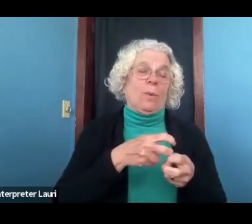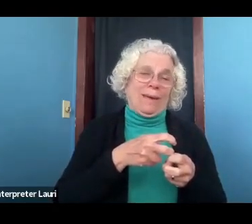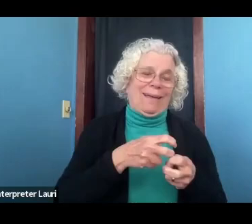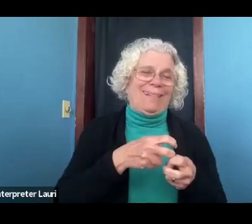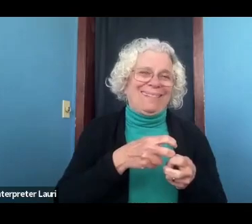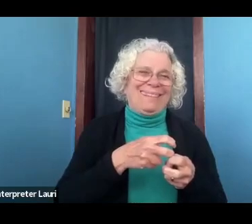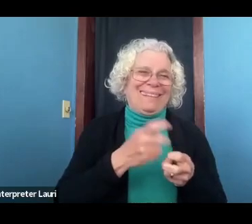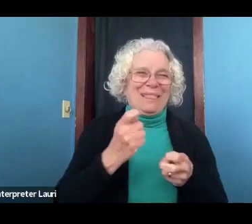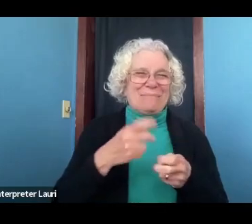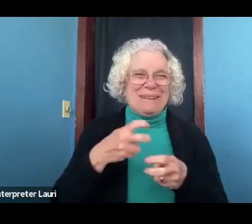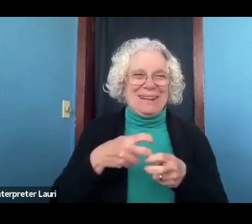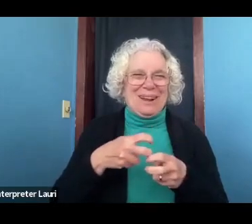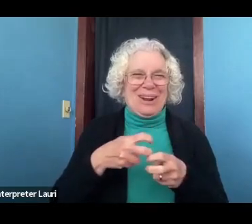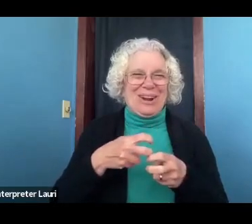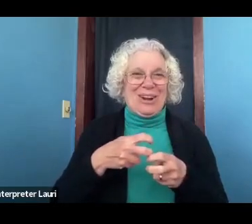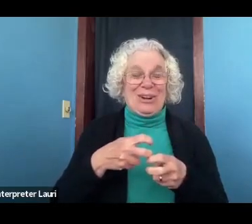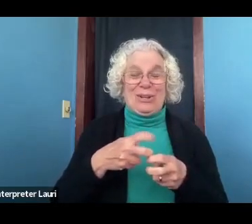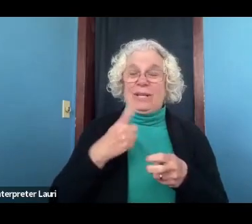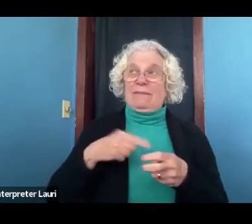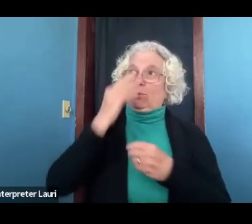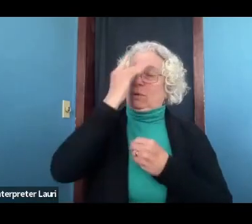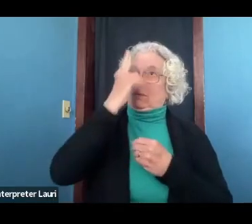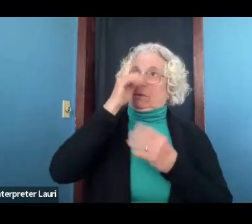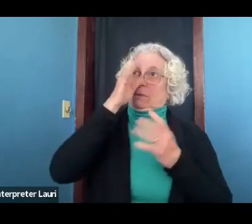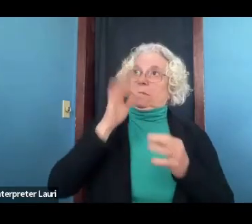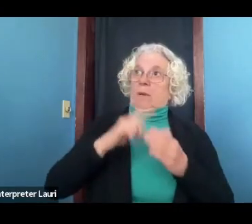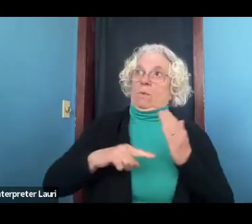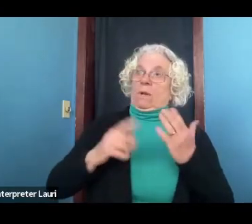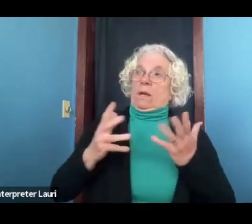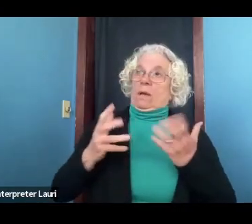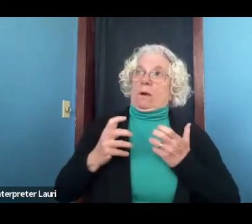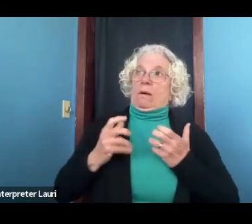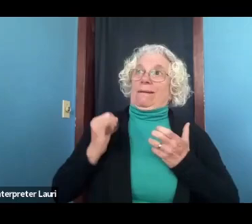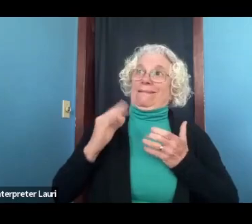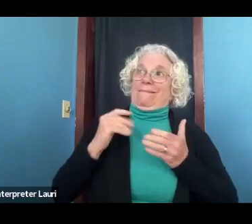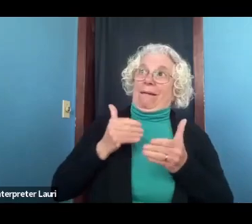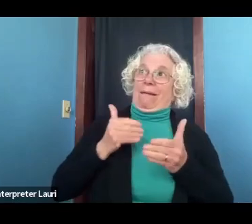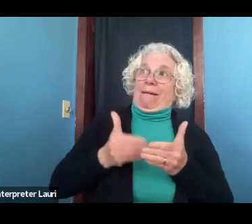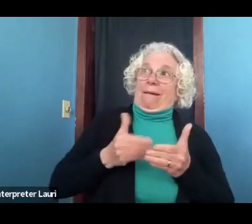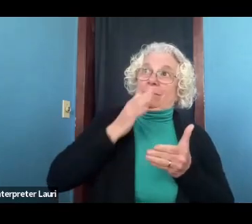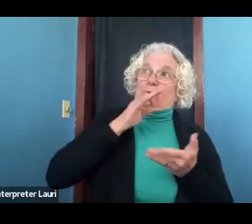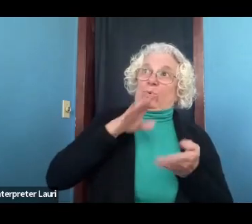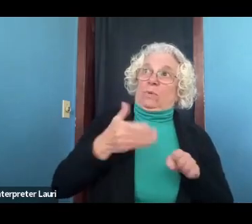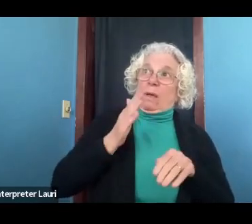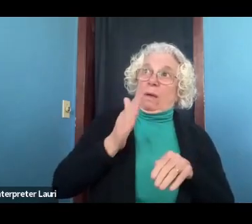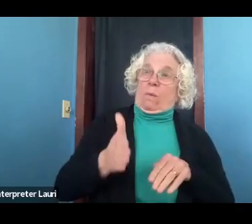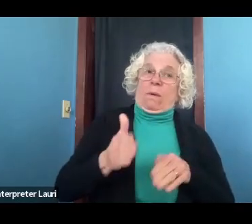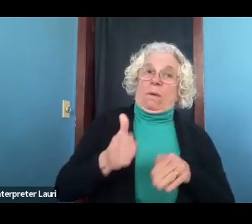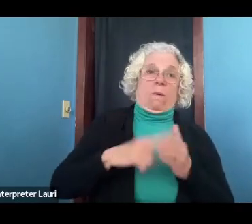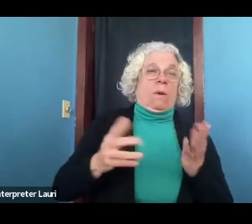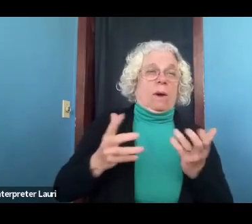is figuring out what you want in an end of life situation.